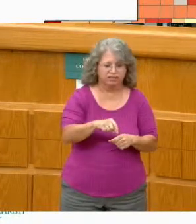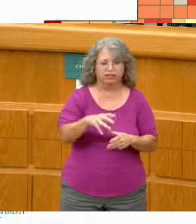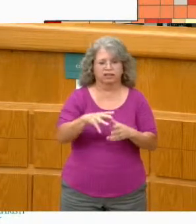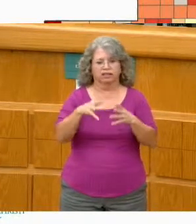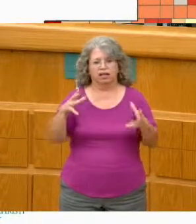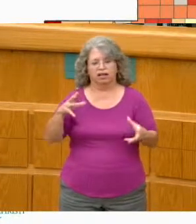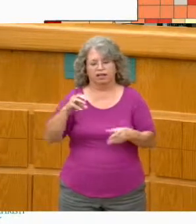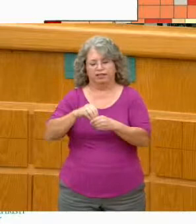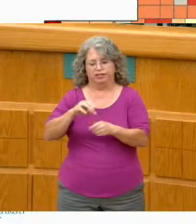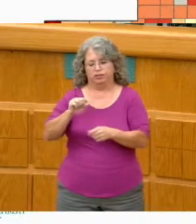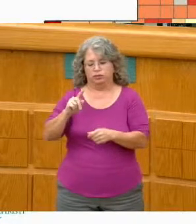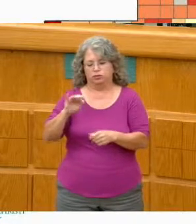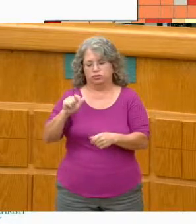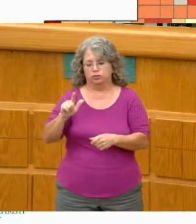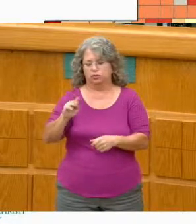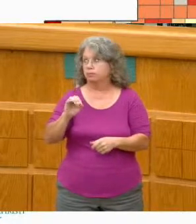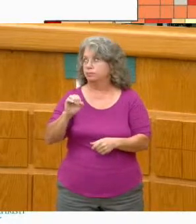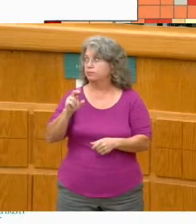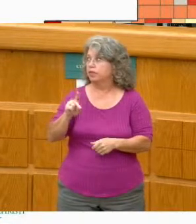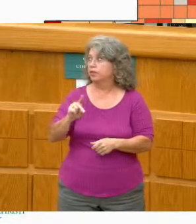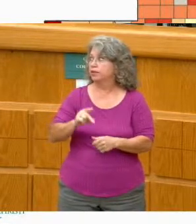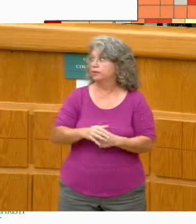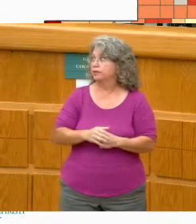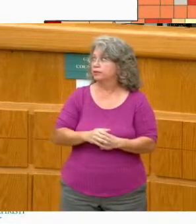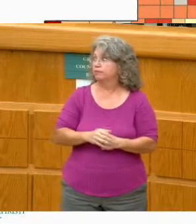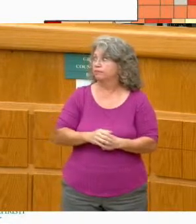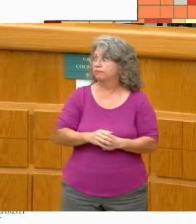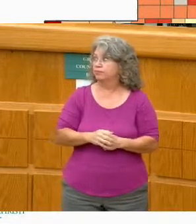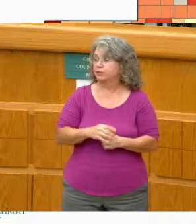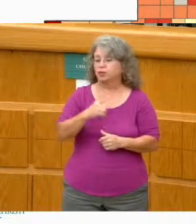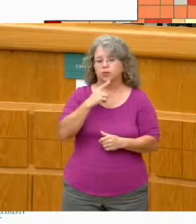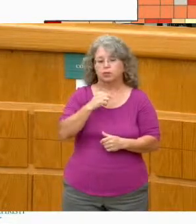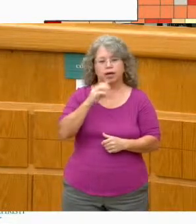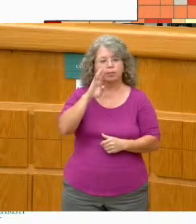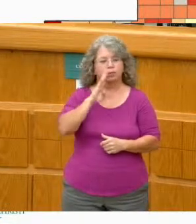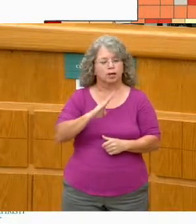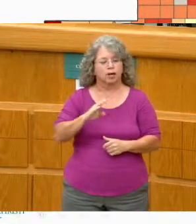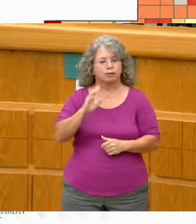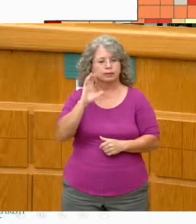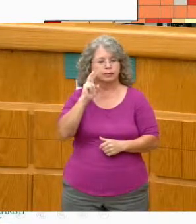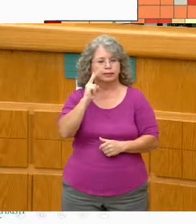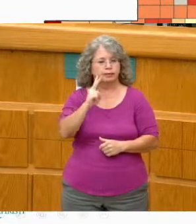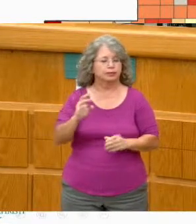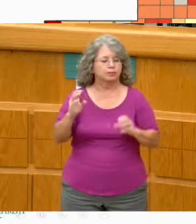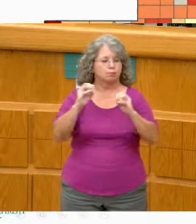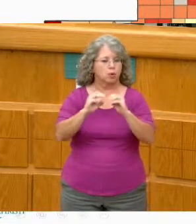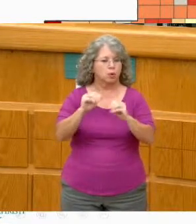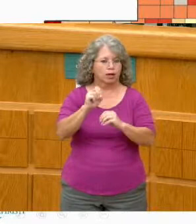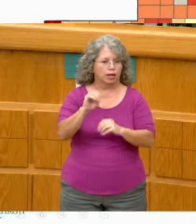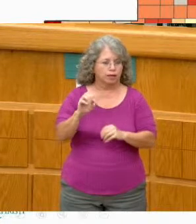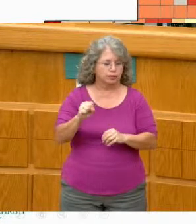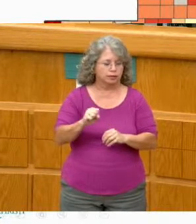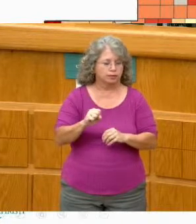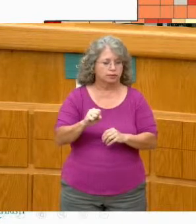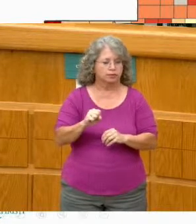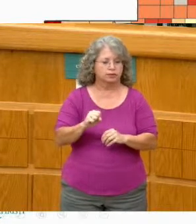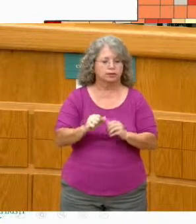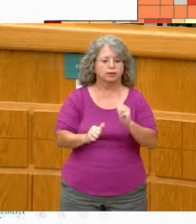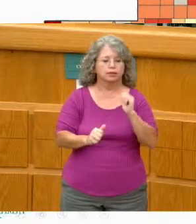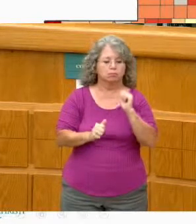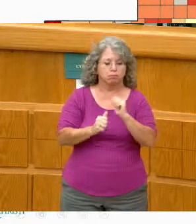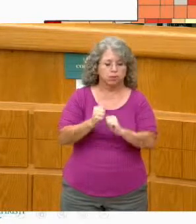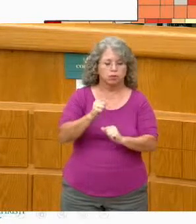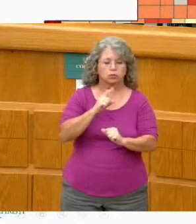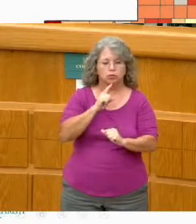area. These maps show the darker, the red or the brown, however you see it, the more cases that there were. You can see that the